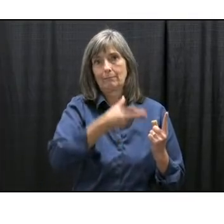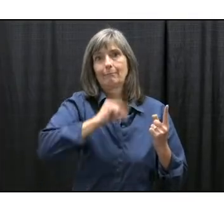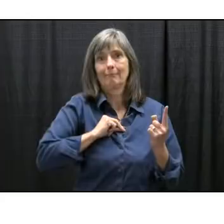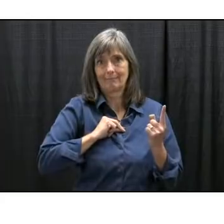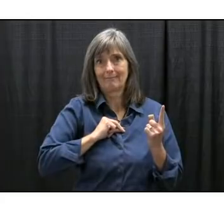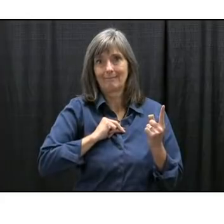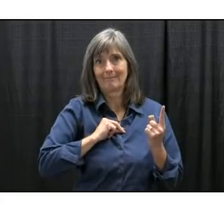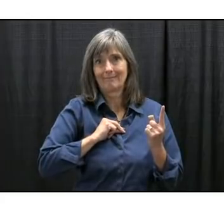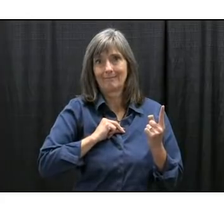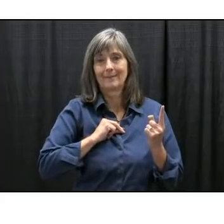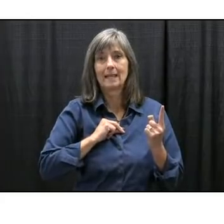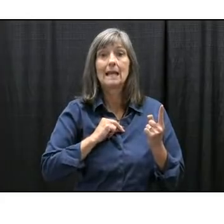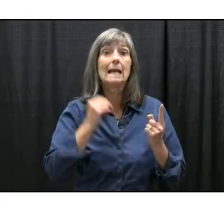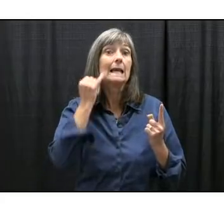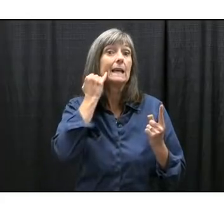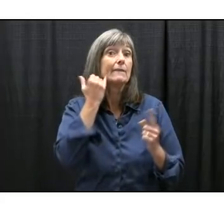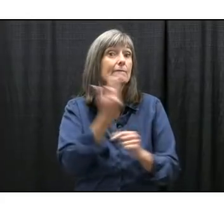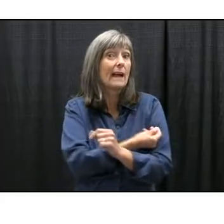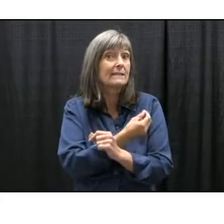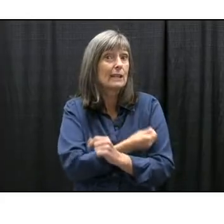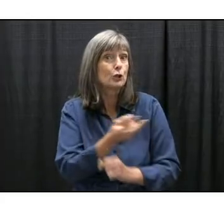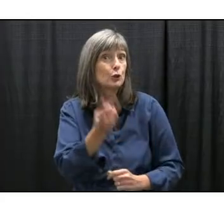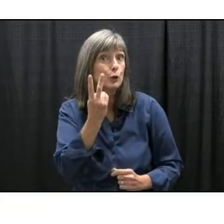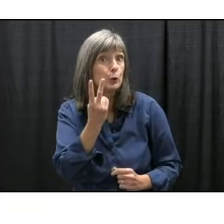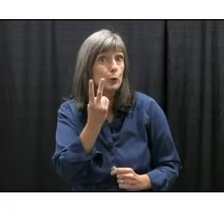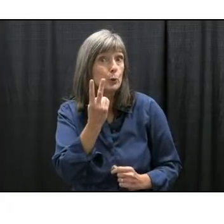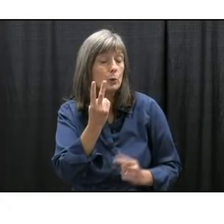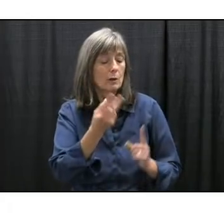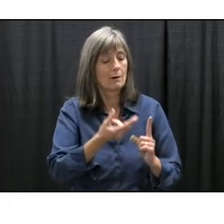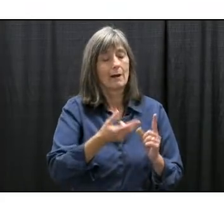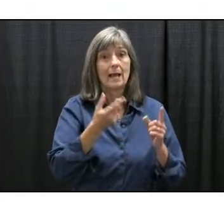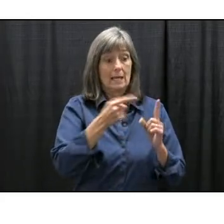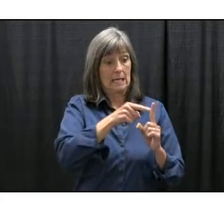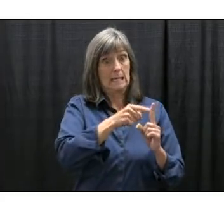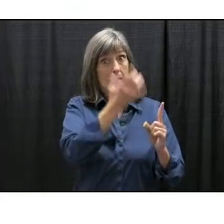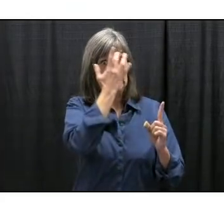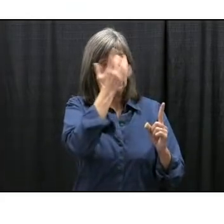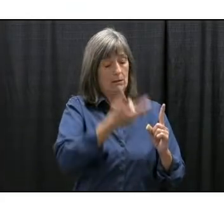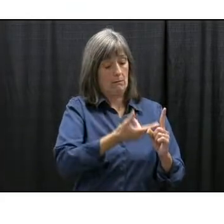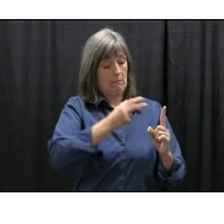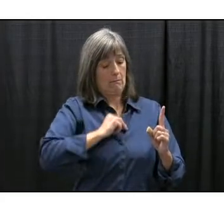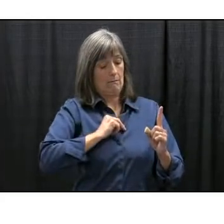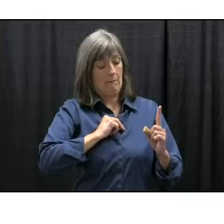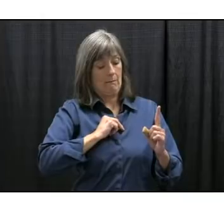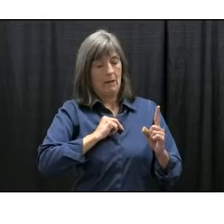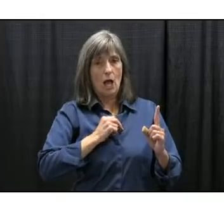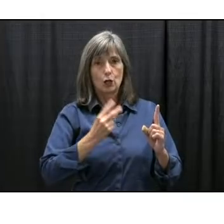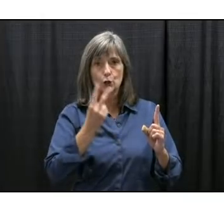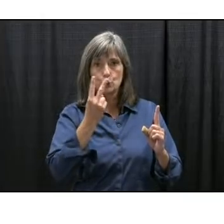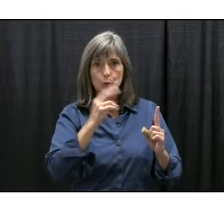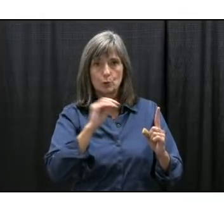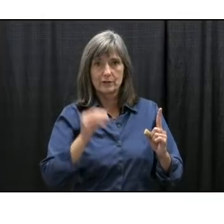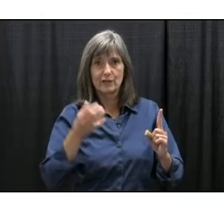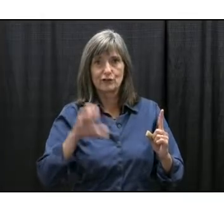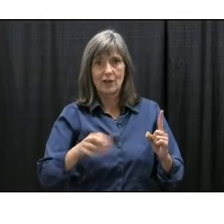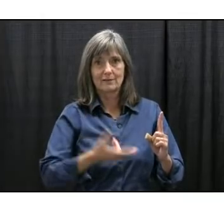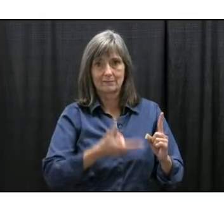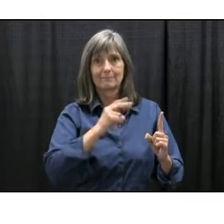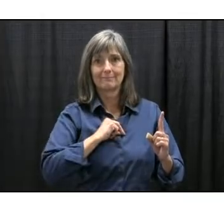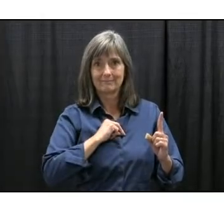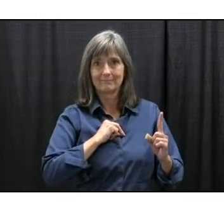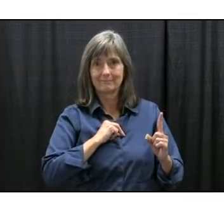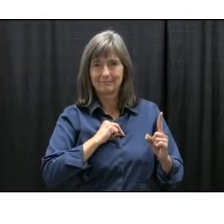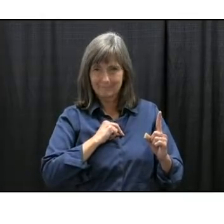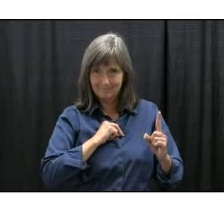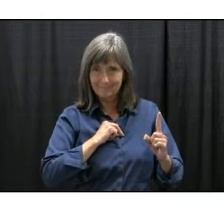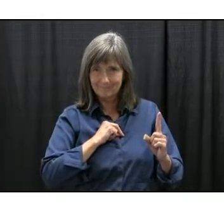it's down to 2%, in other words, 1 in 50. So a 10-fold reduction in infection number, a relative reduction